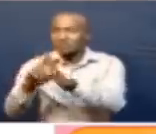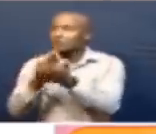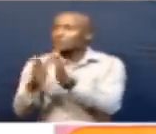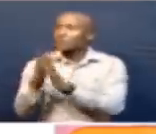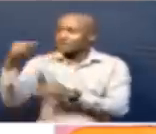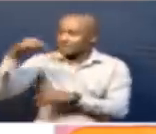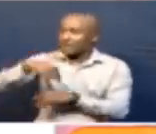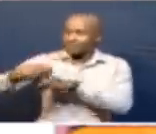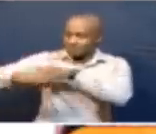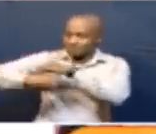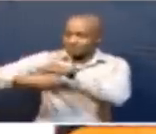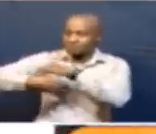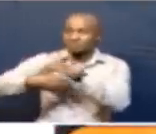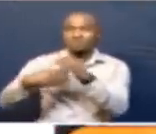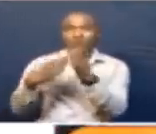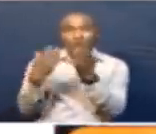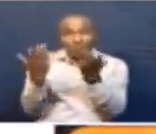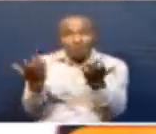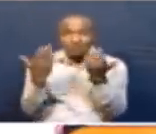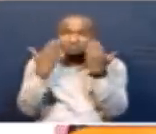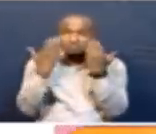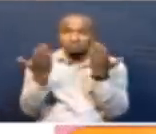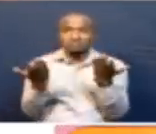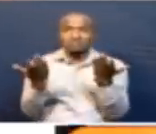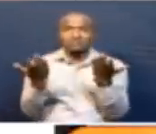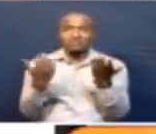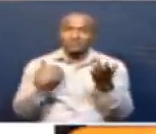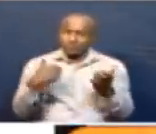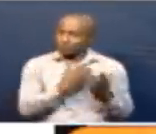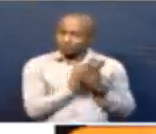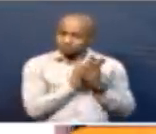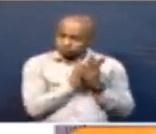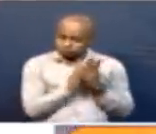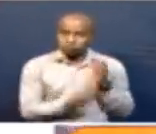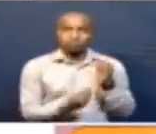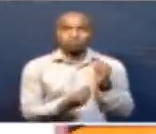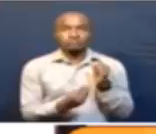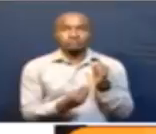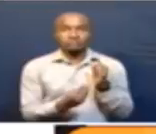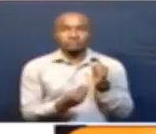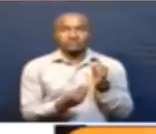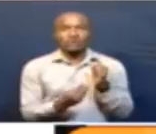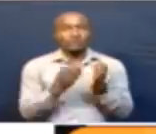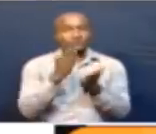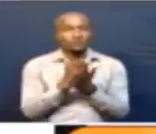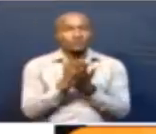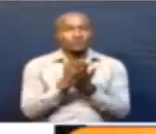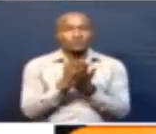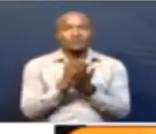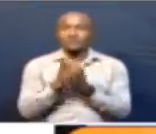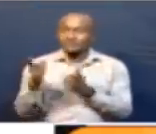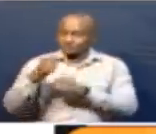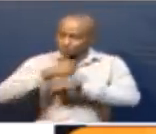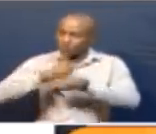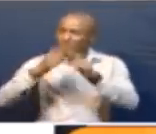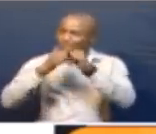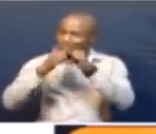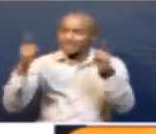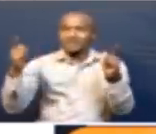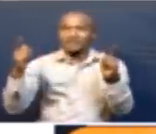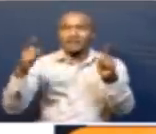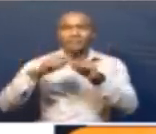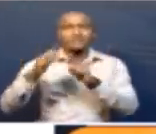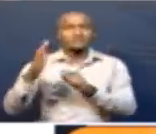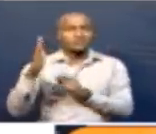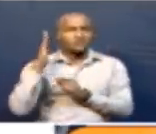what the situation is. But for us as parents, we are really disappointed that despite bringing our schools to a big school like this, their security